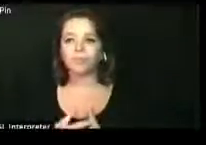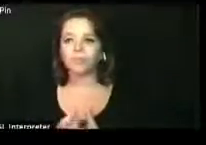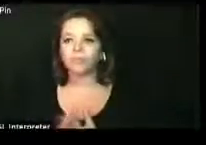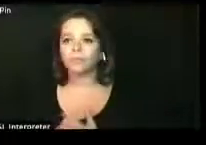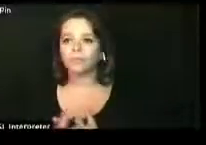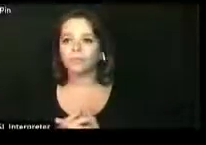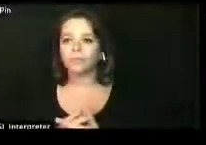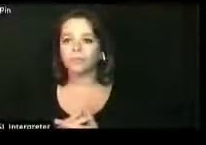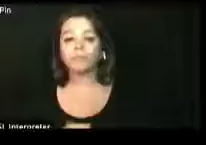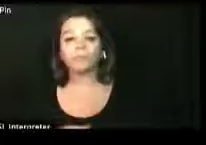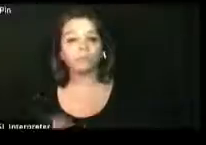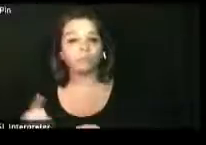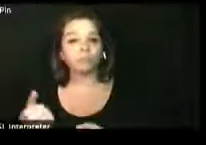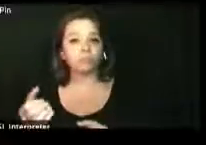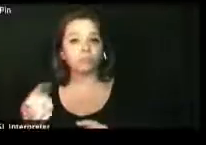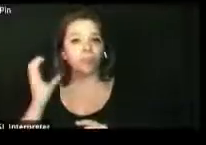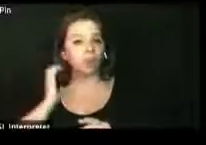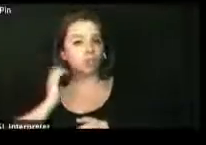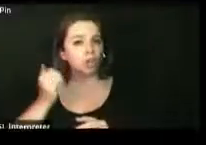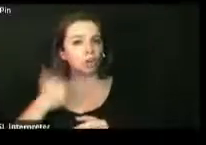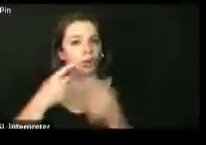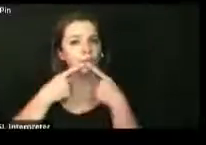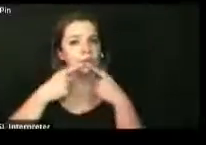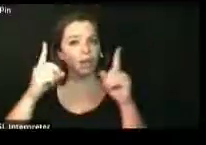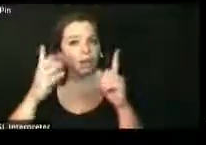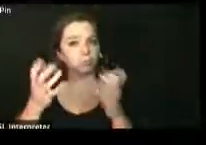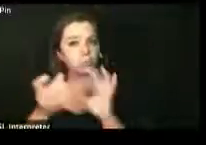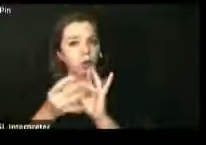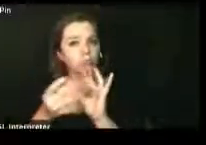Chair, do you have an announcement you would like to make at this time?